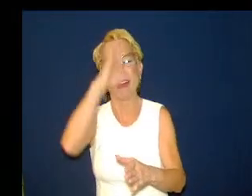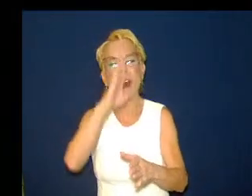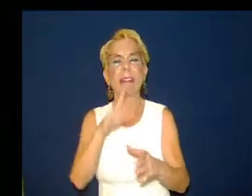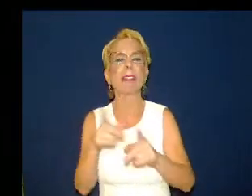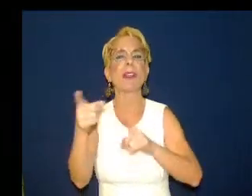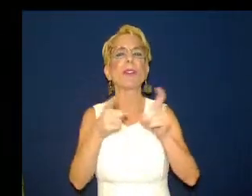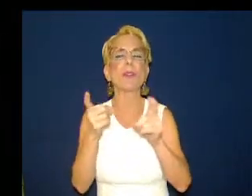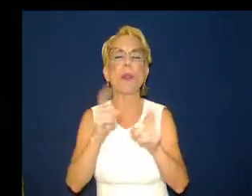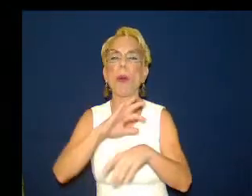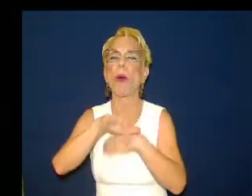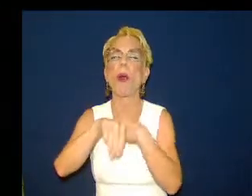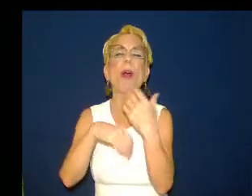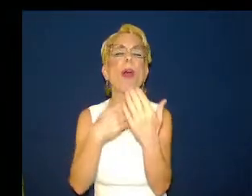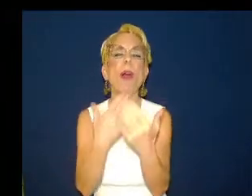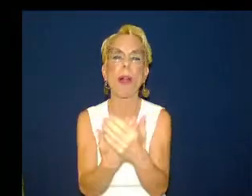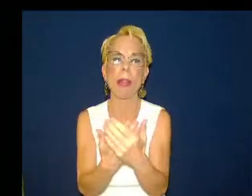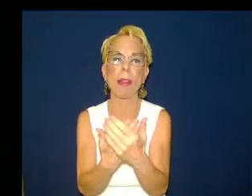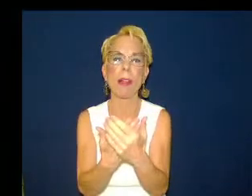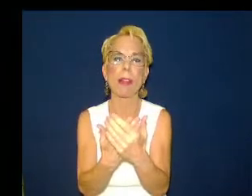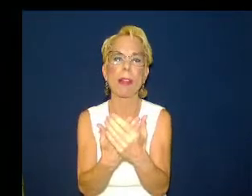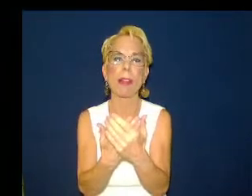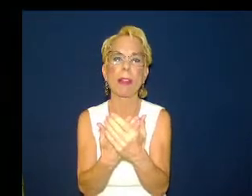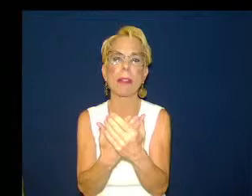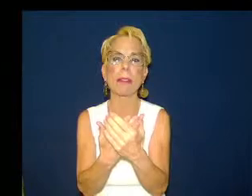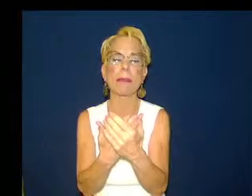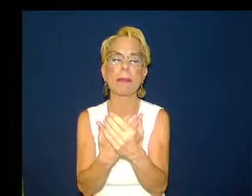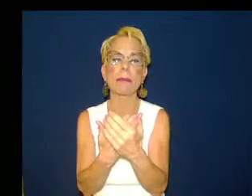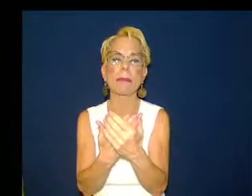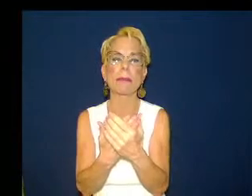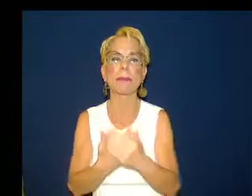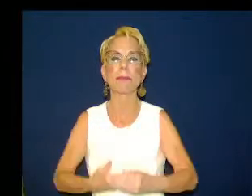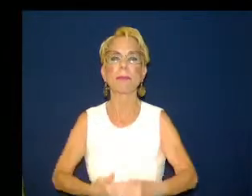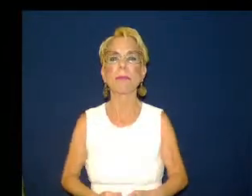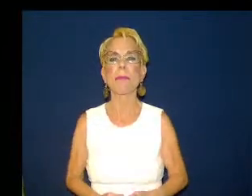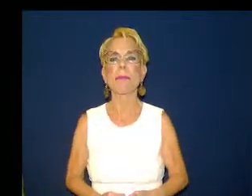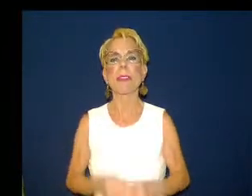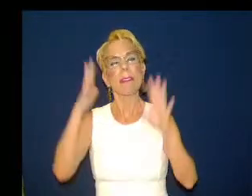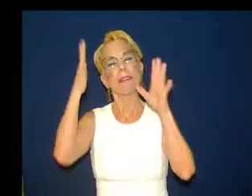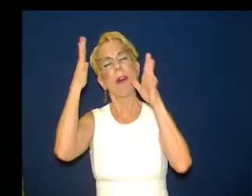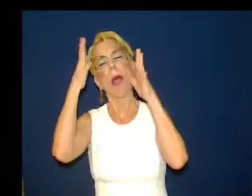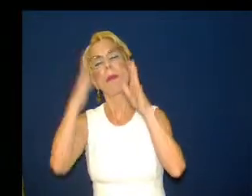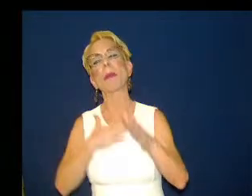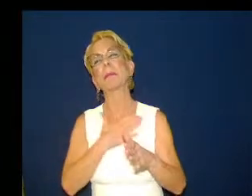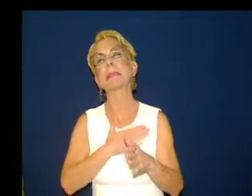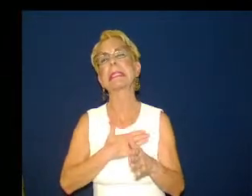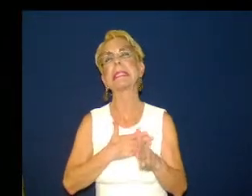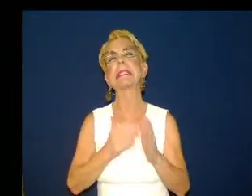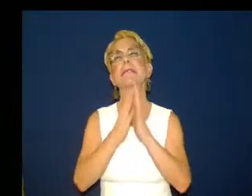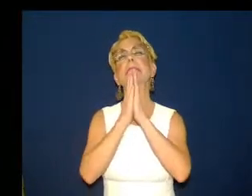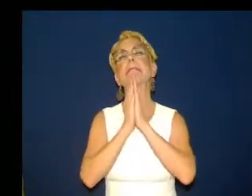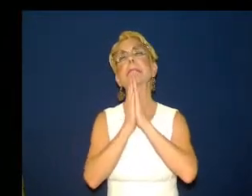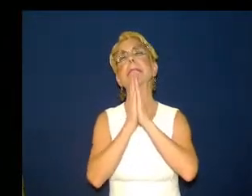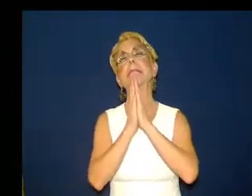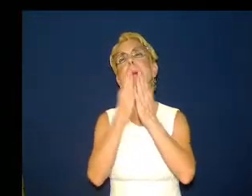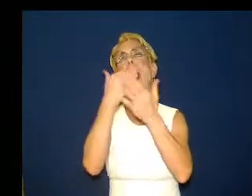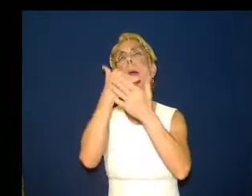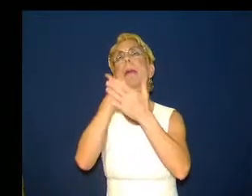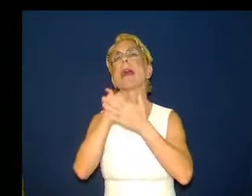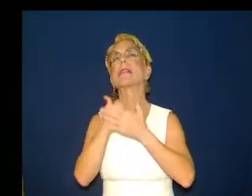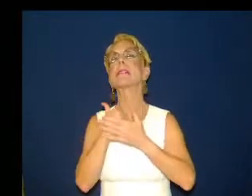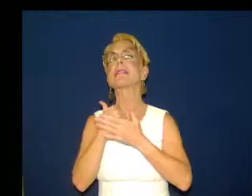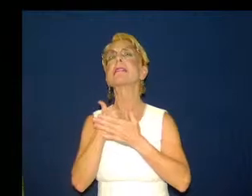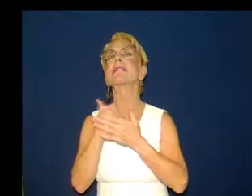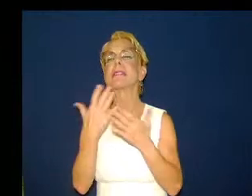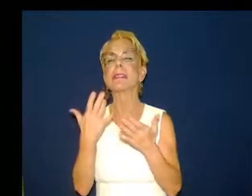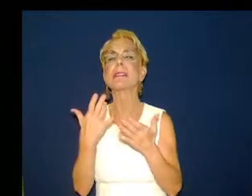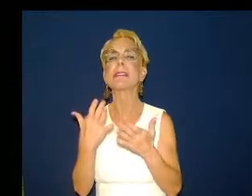chaotic here pretty soon. So, Father, help us this morning. Help us today as the worship team comes, Lord, and as